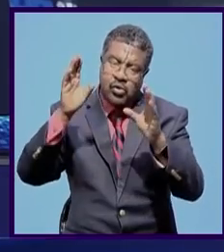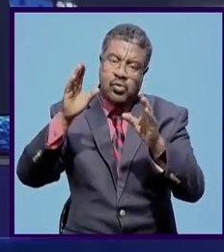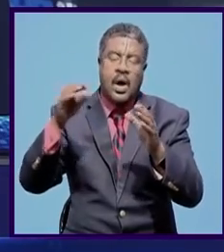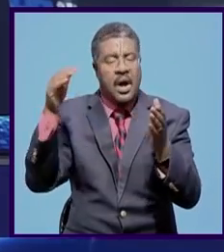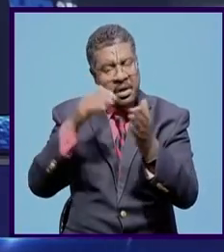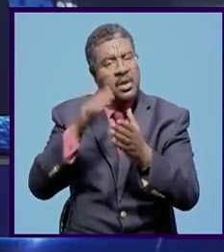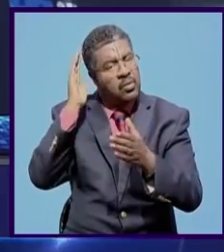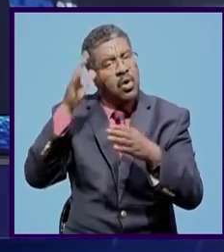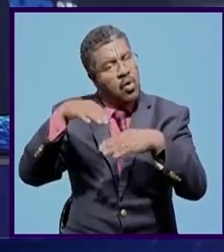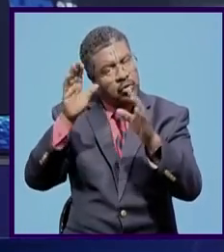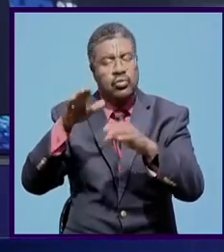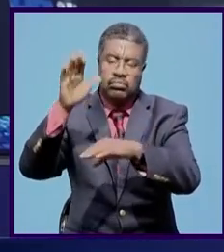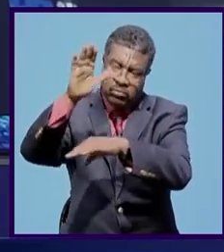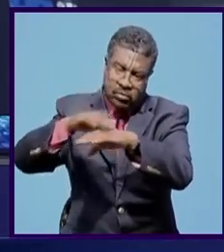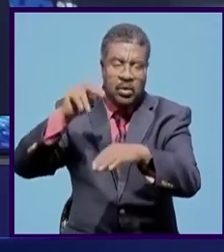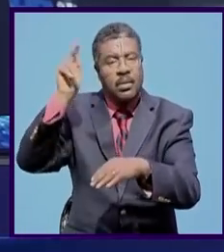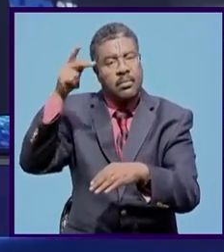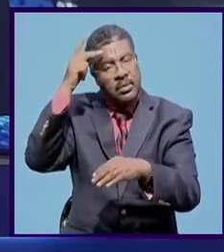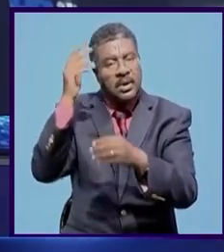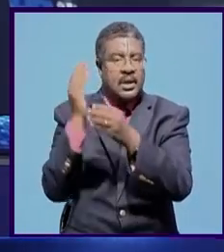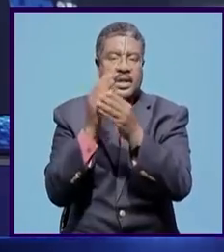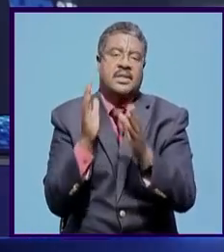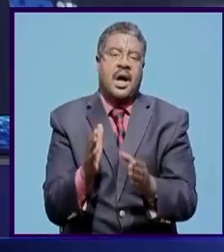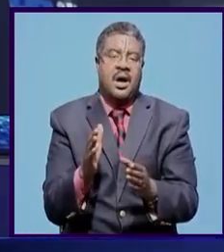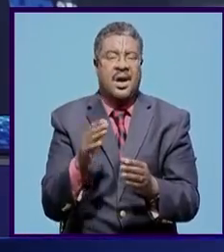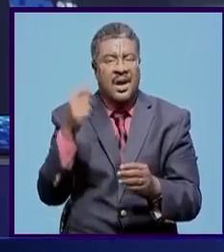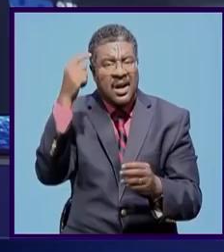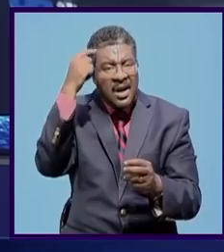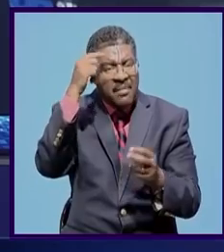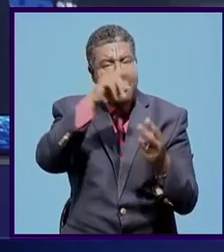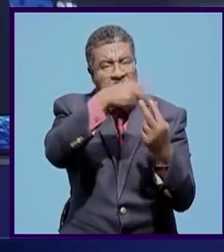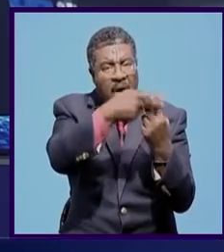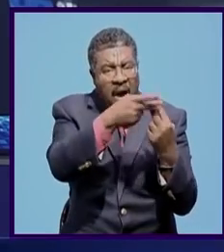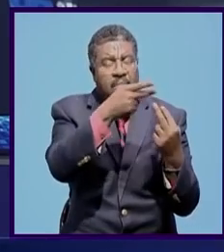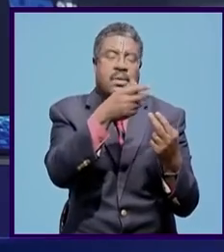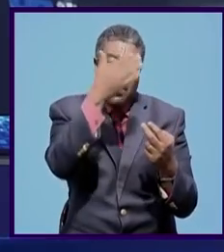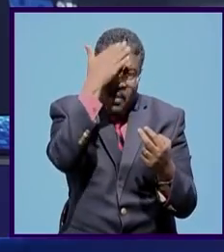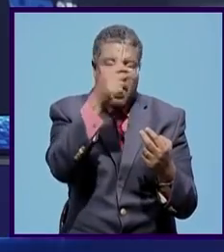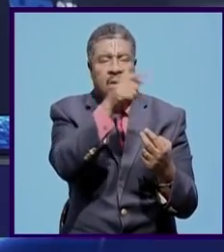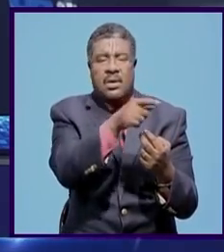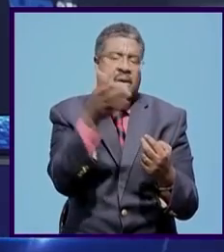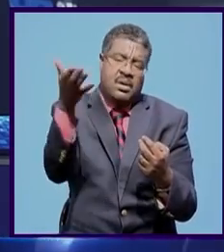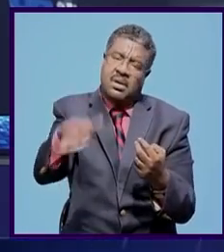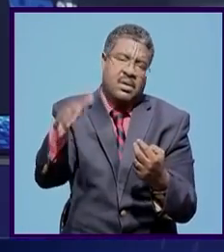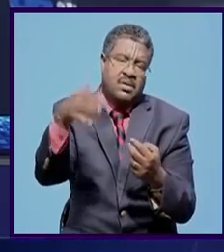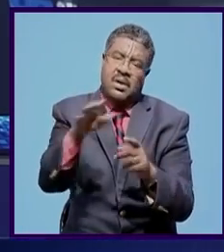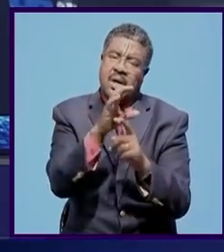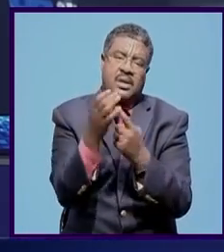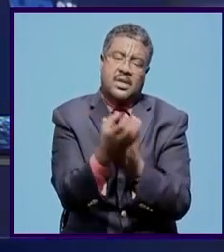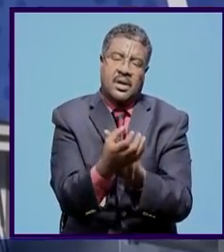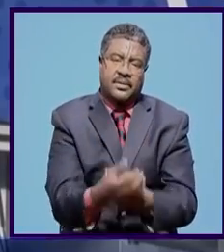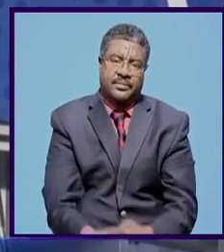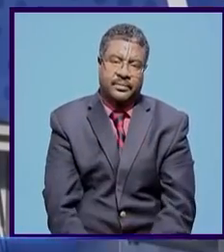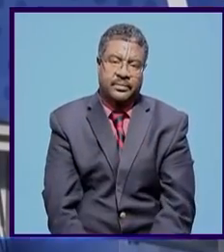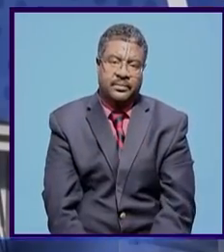continue to invite political leaders to the various state functions in line with the standard practice and procedure.